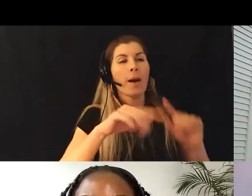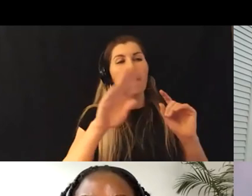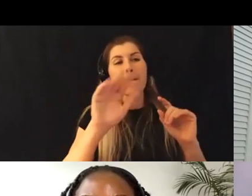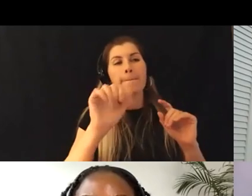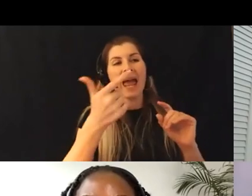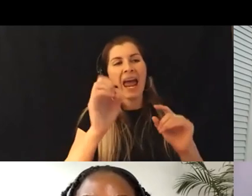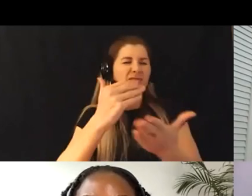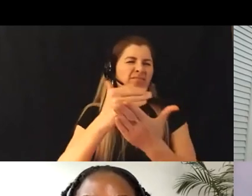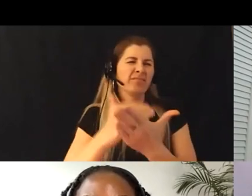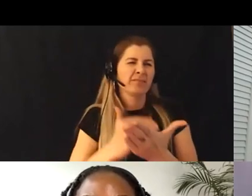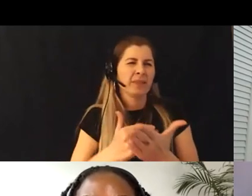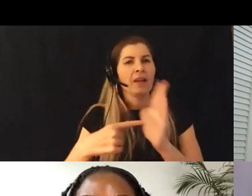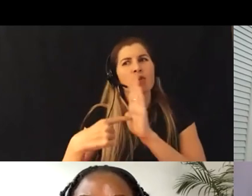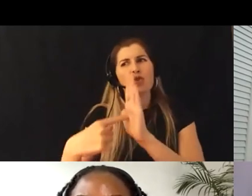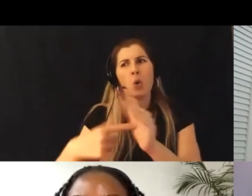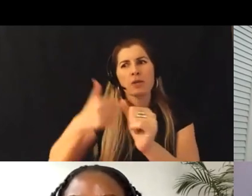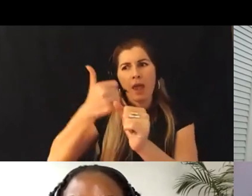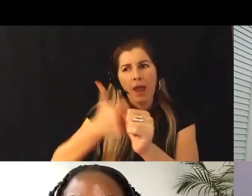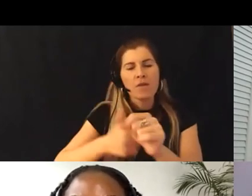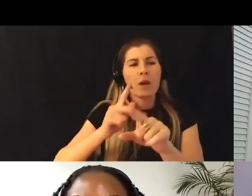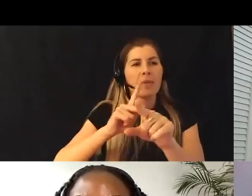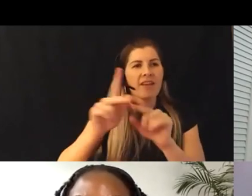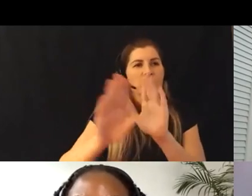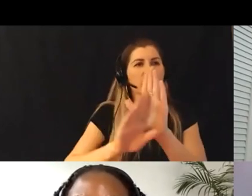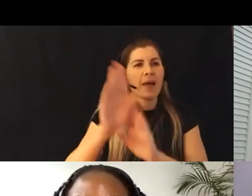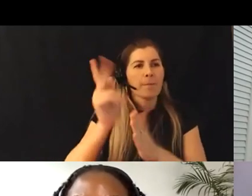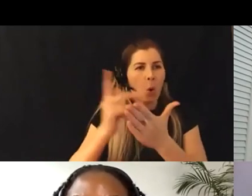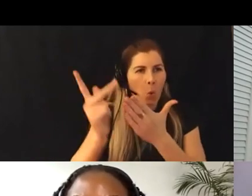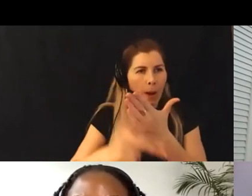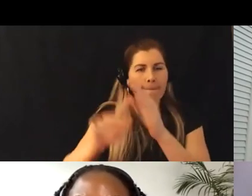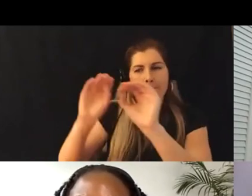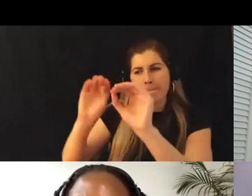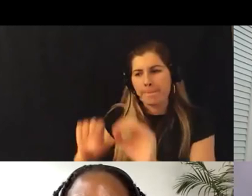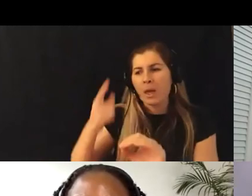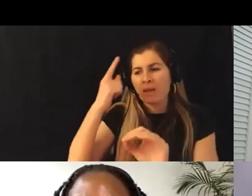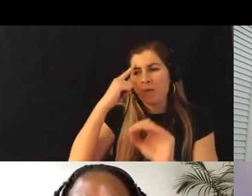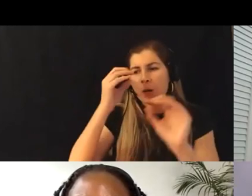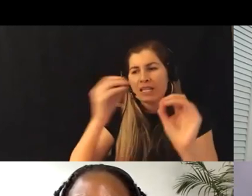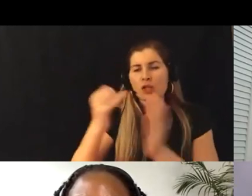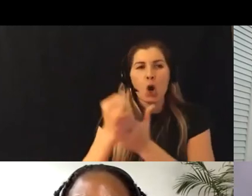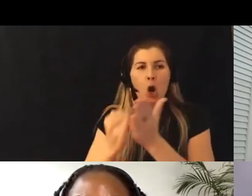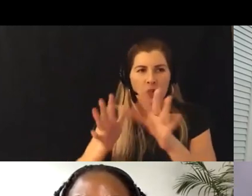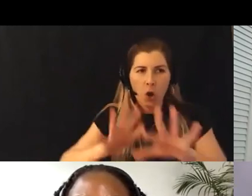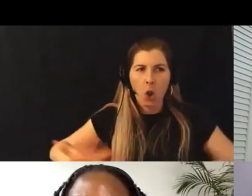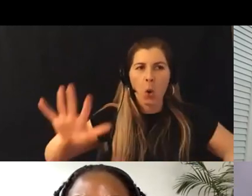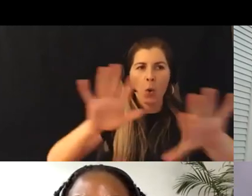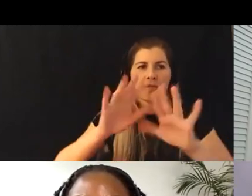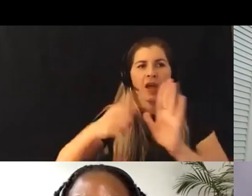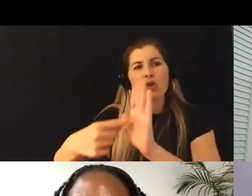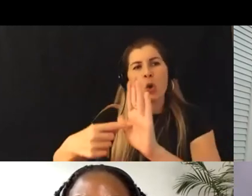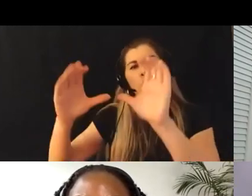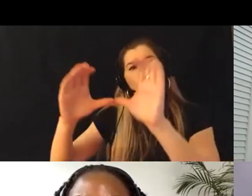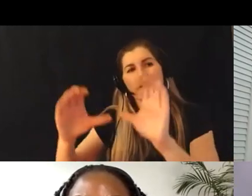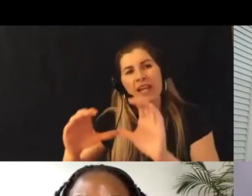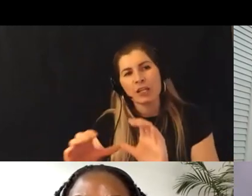website that has every single professional development program that we know of for teaching artists in the country and what the certification means.